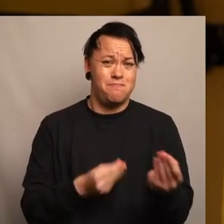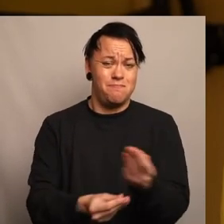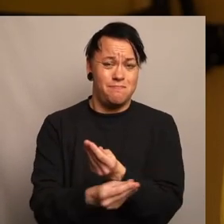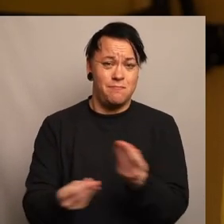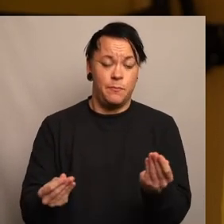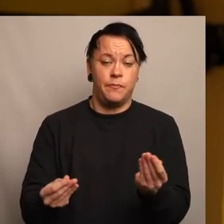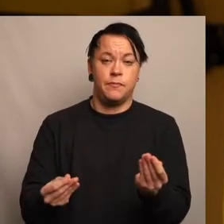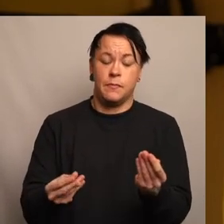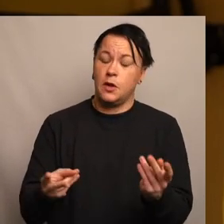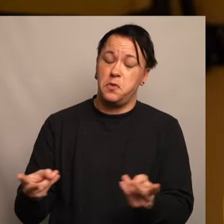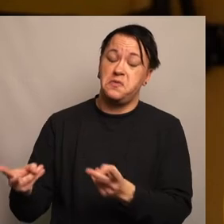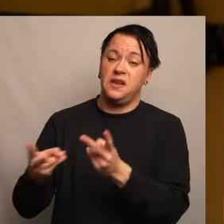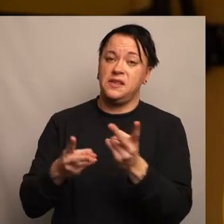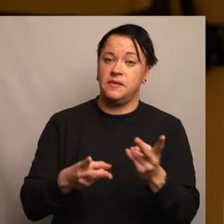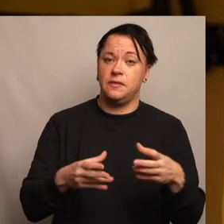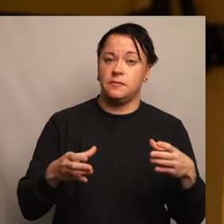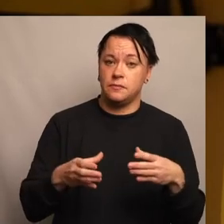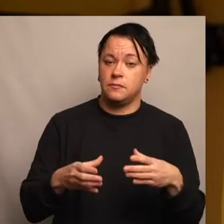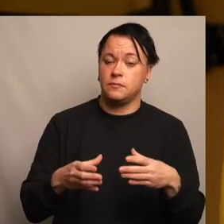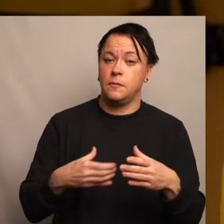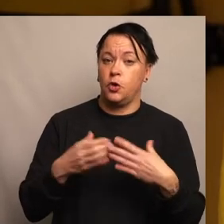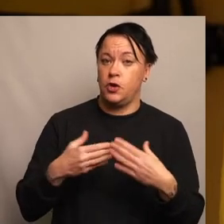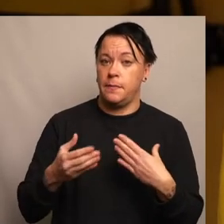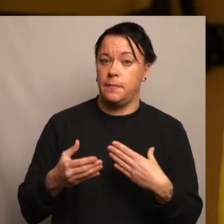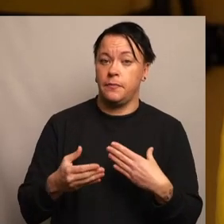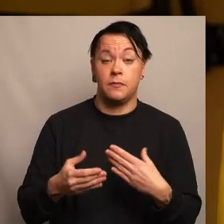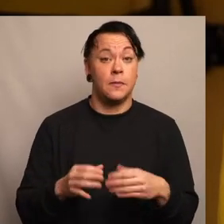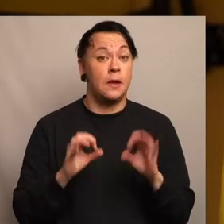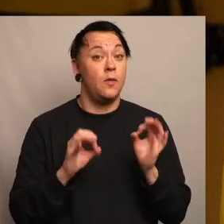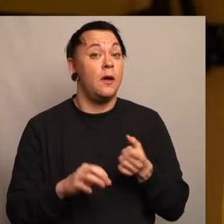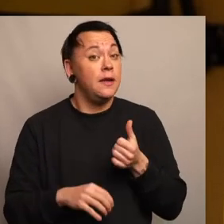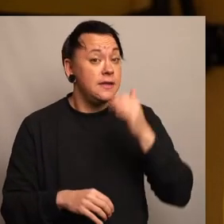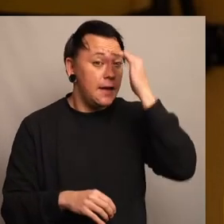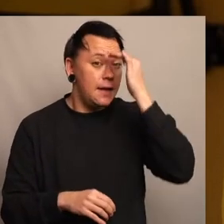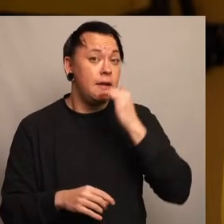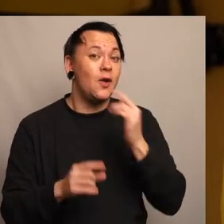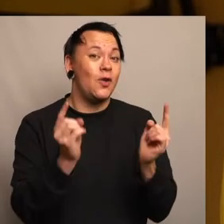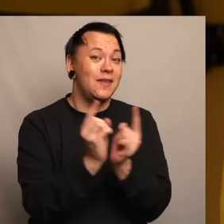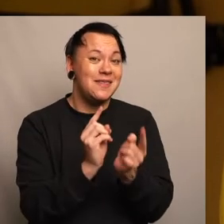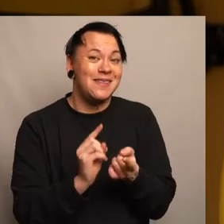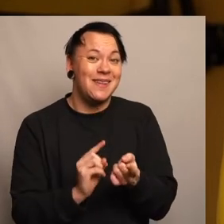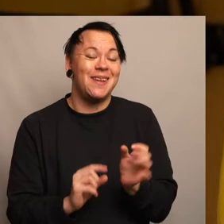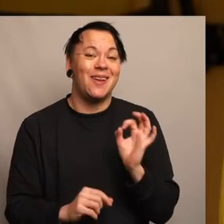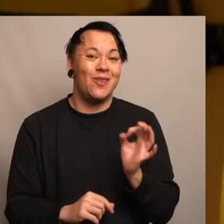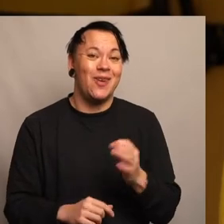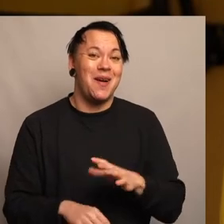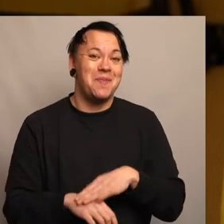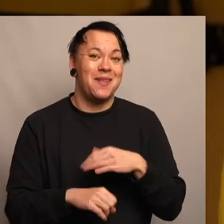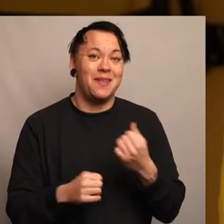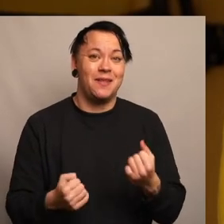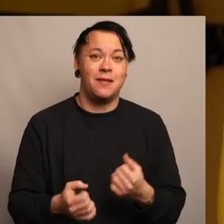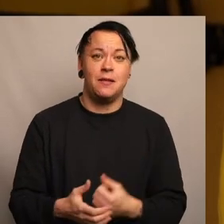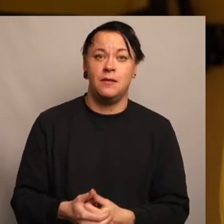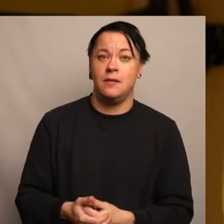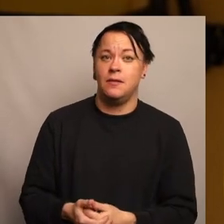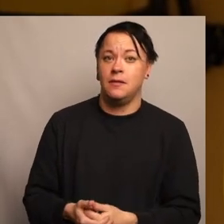work. How about you personally, how you heal? Me? Yeah, you are yourself beside. I'm getting power from all of